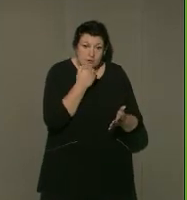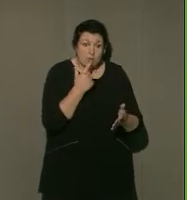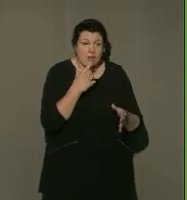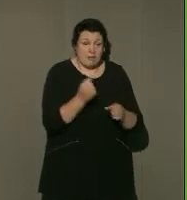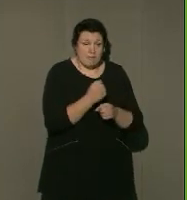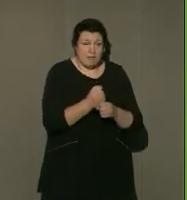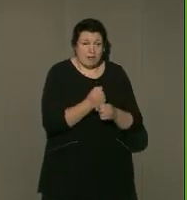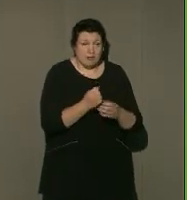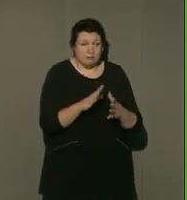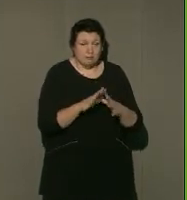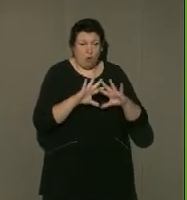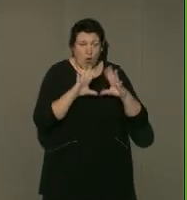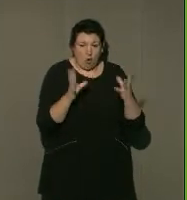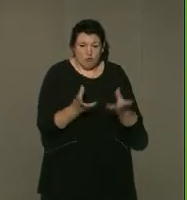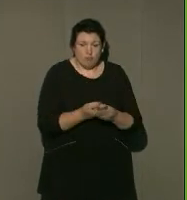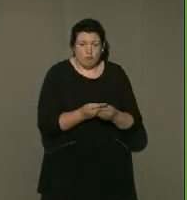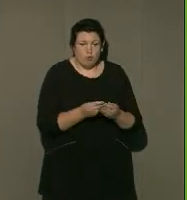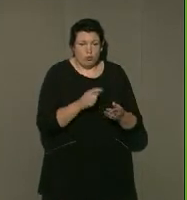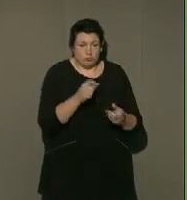verdict.